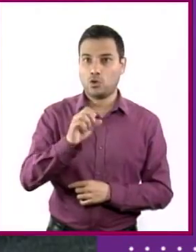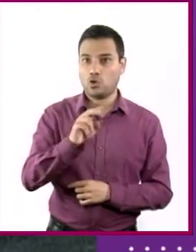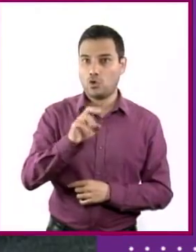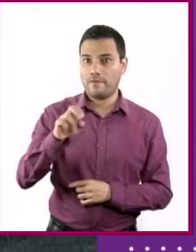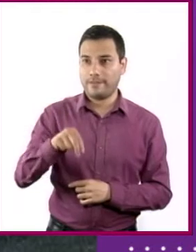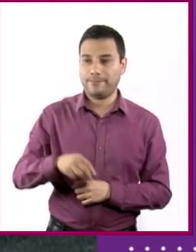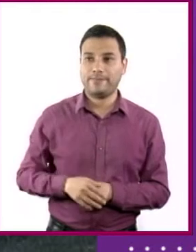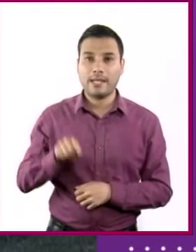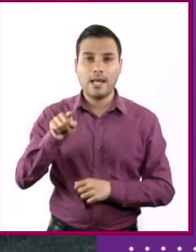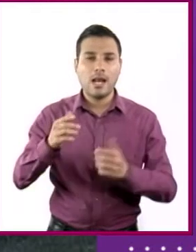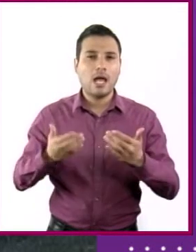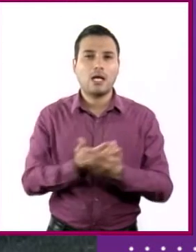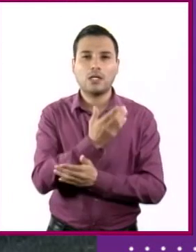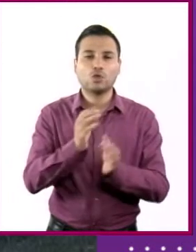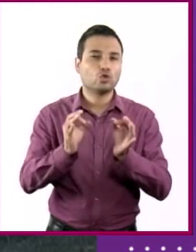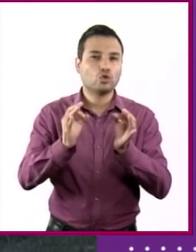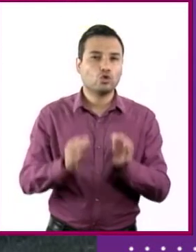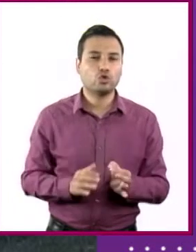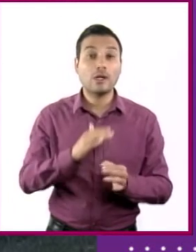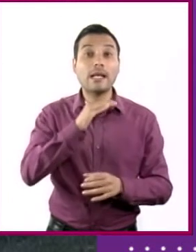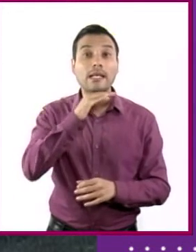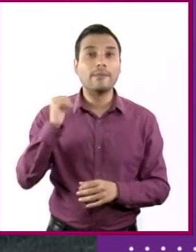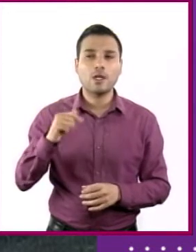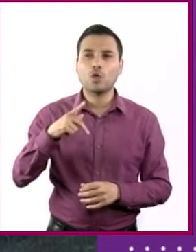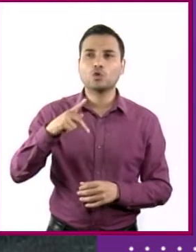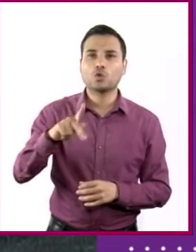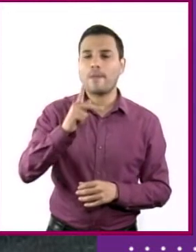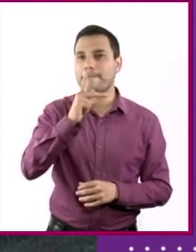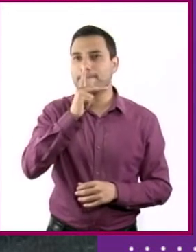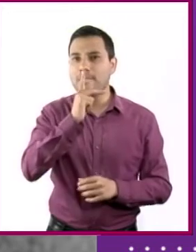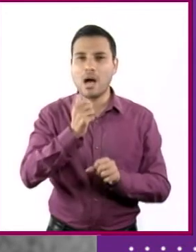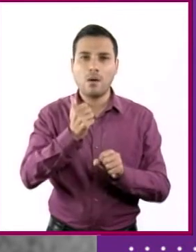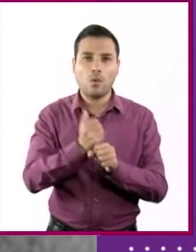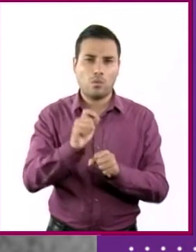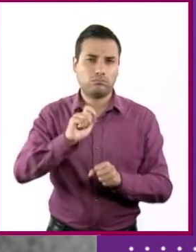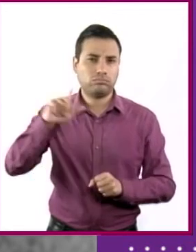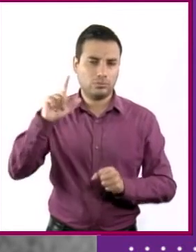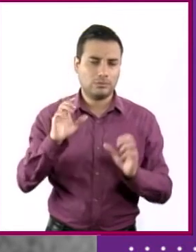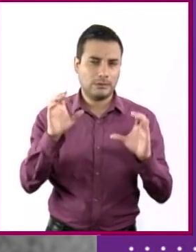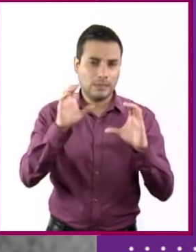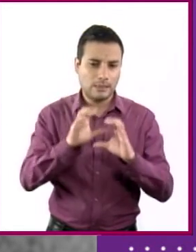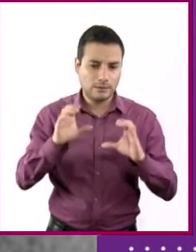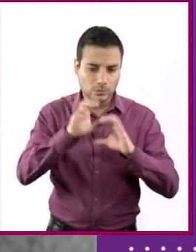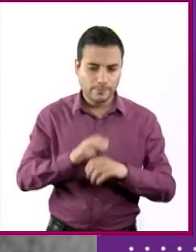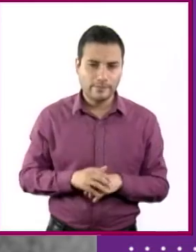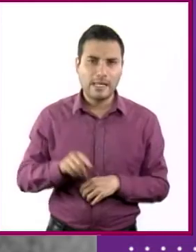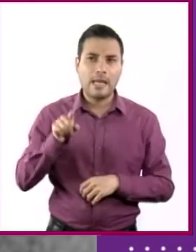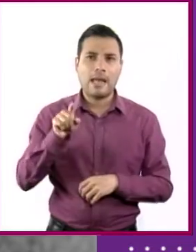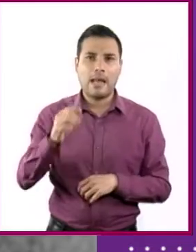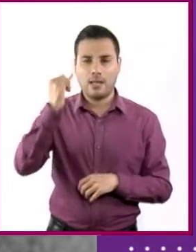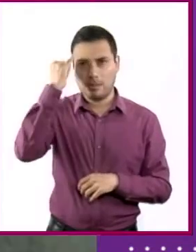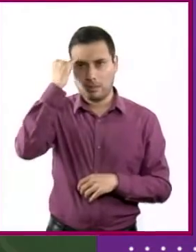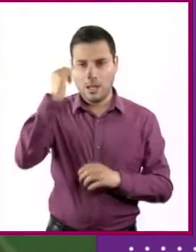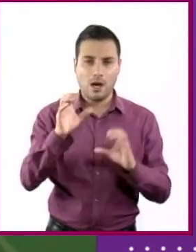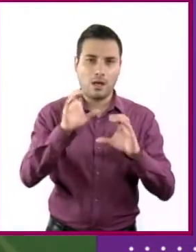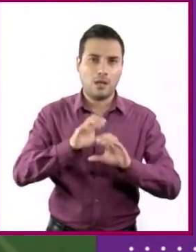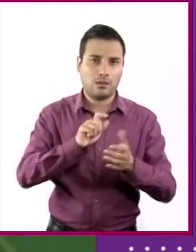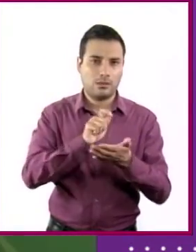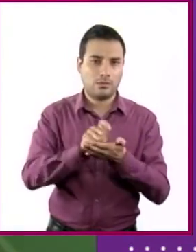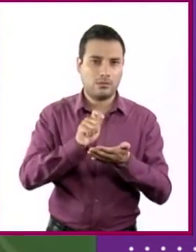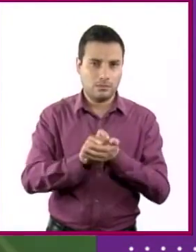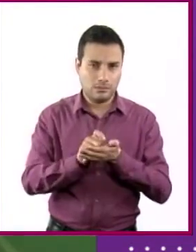Beethoven was born in Germany. His father and his grandfather were musicians. He was a composer and a